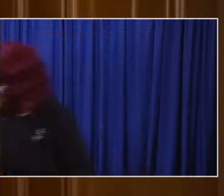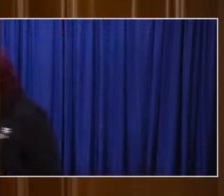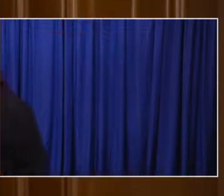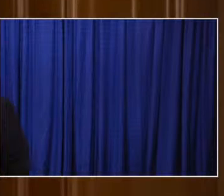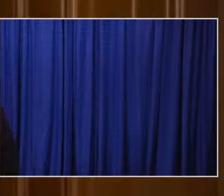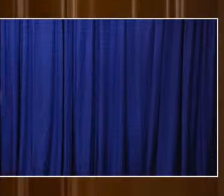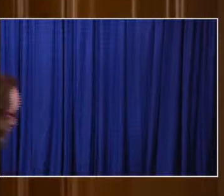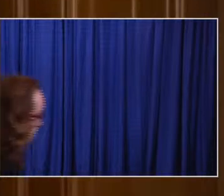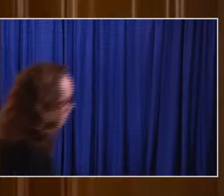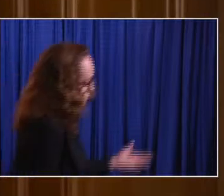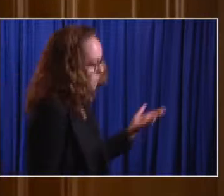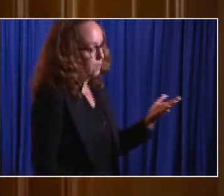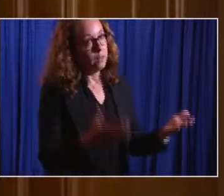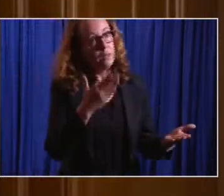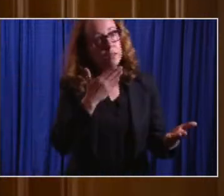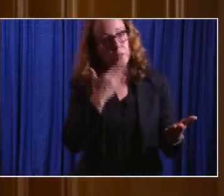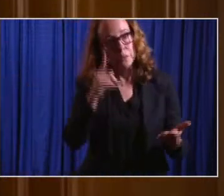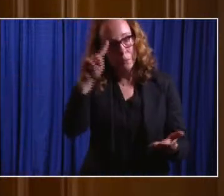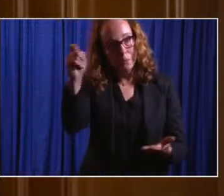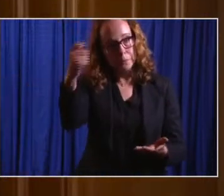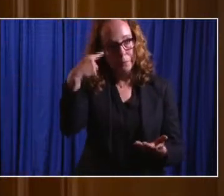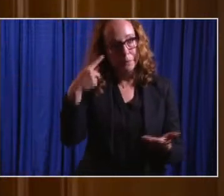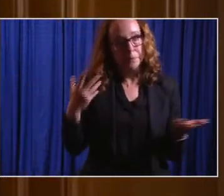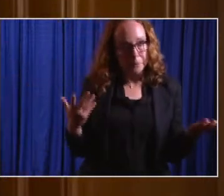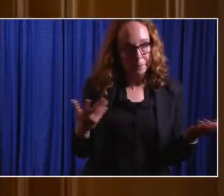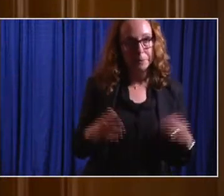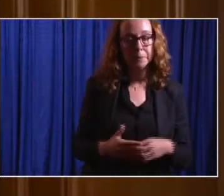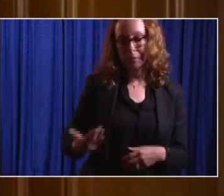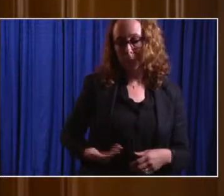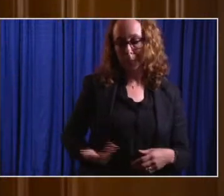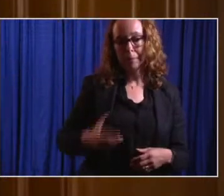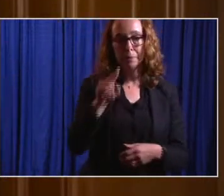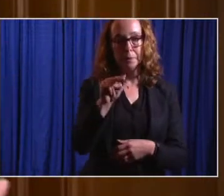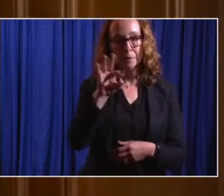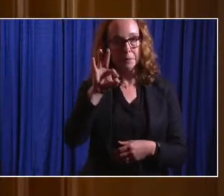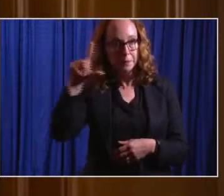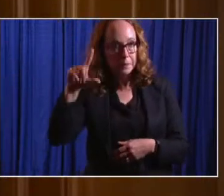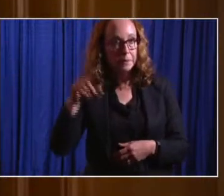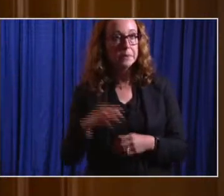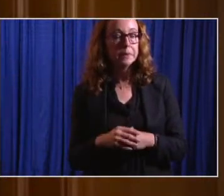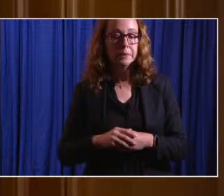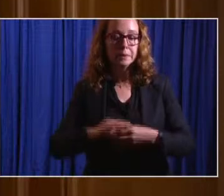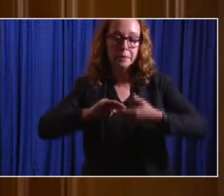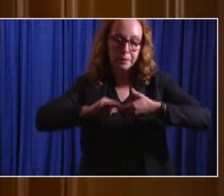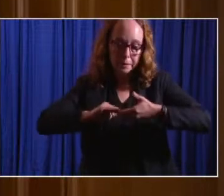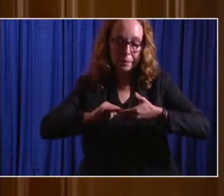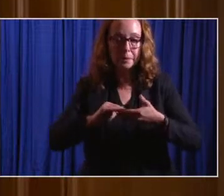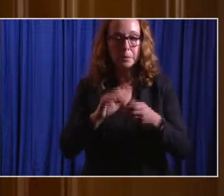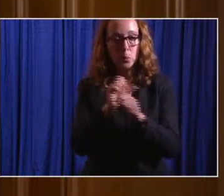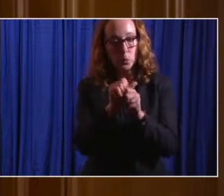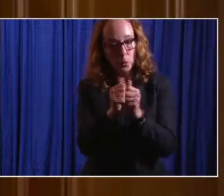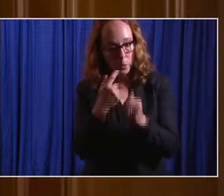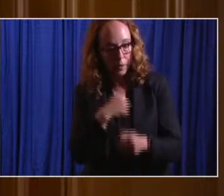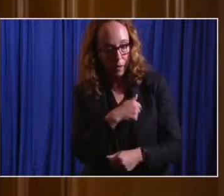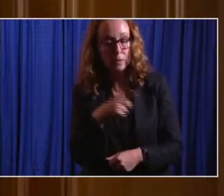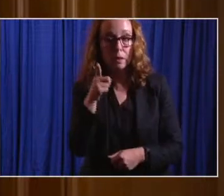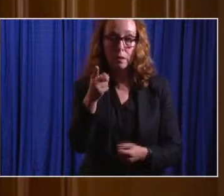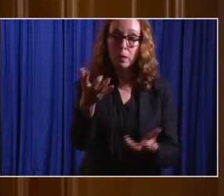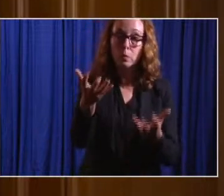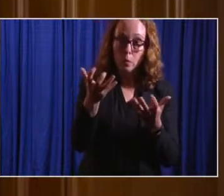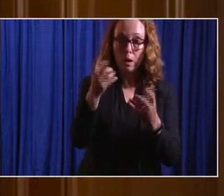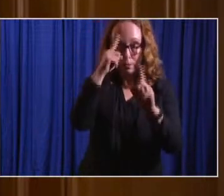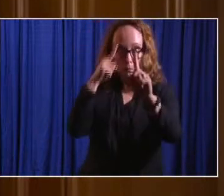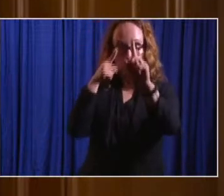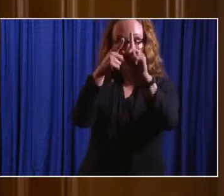the guidelines. As you know, they had an area there where people all had to be vaccinated. That was they set